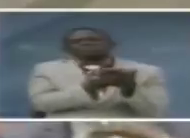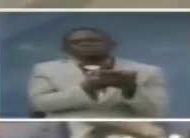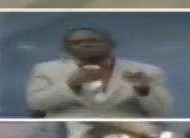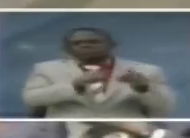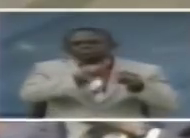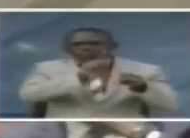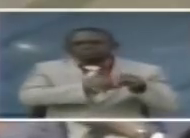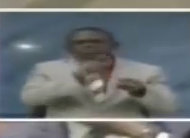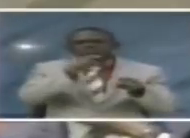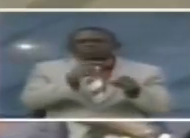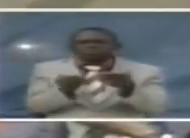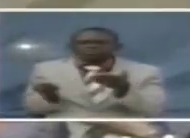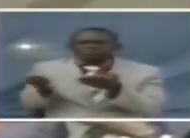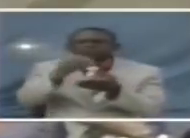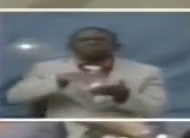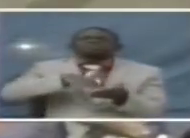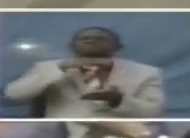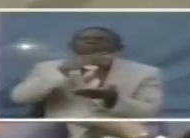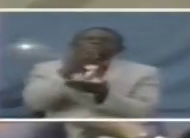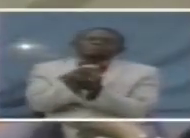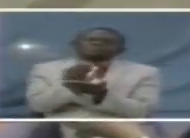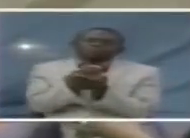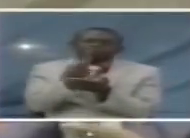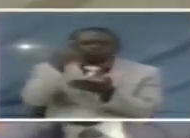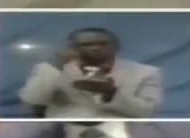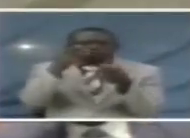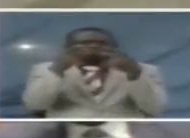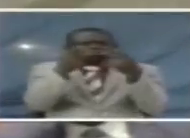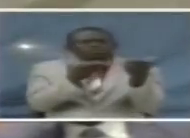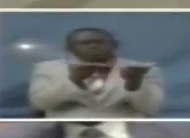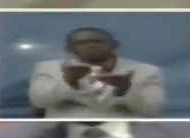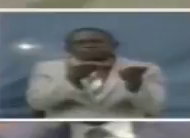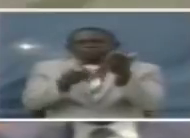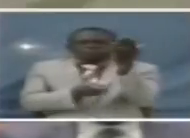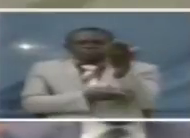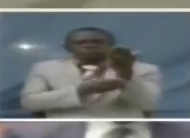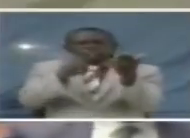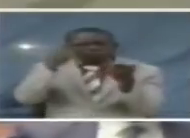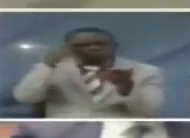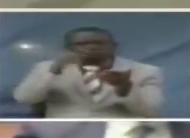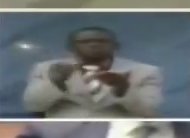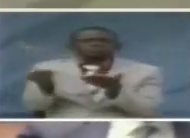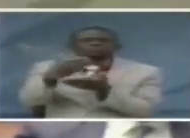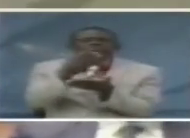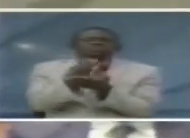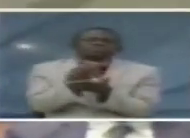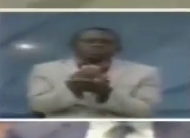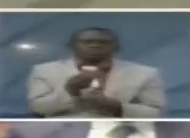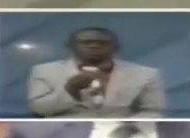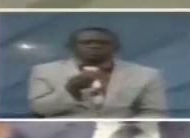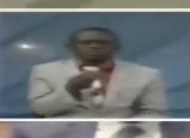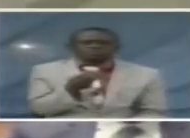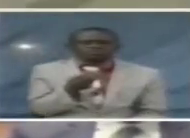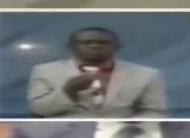taxation and at the same time garner sufficient resources to deliver public services and